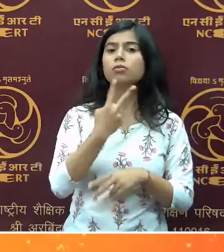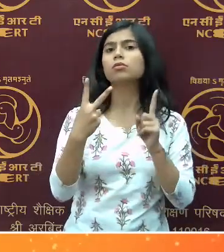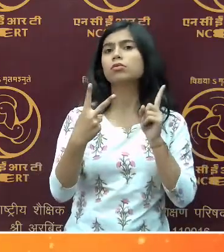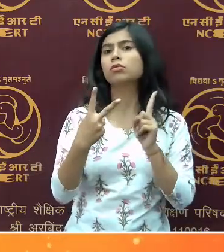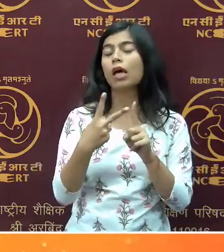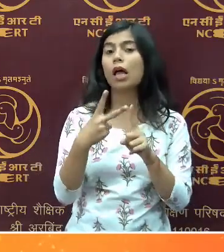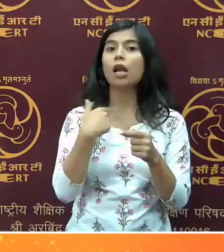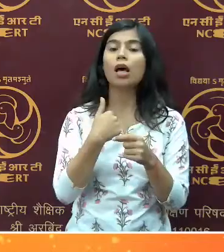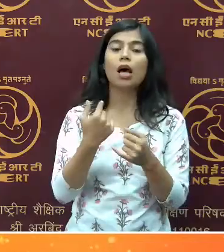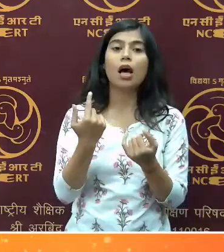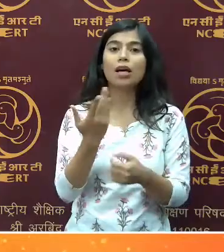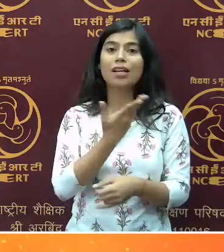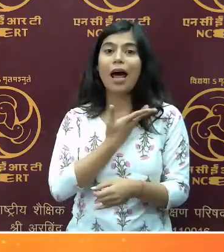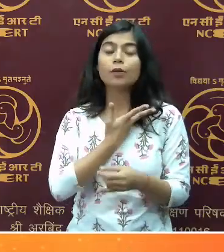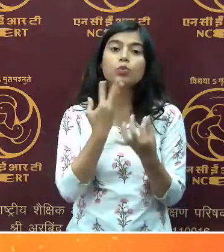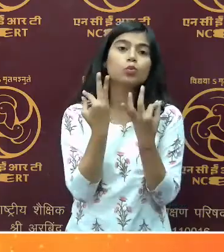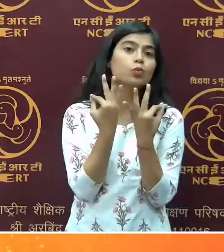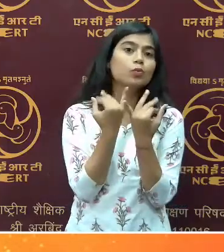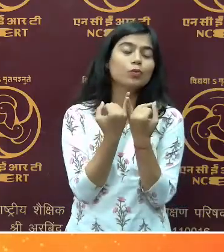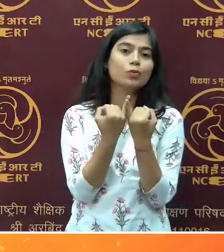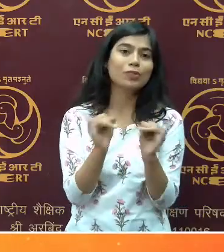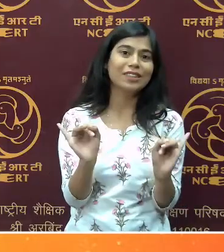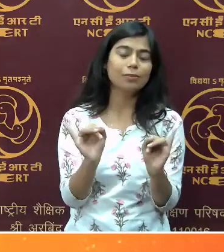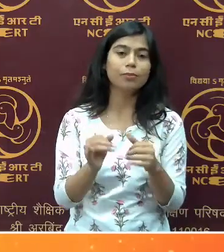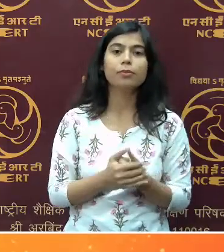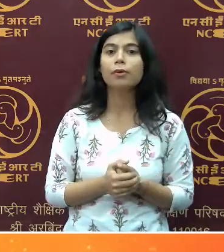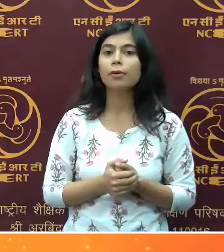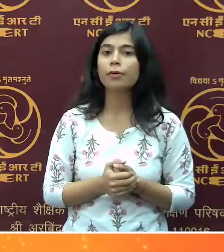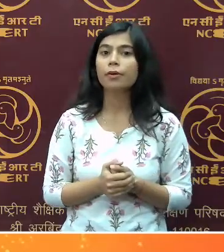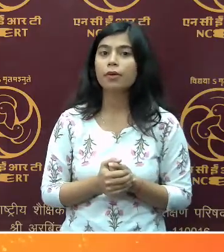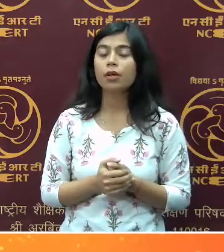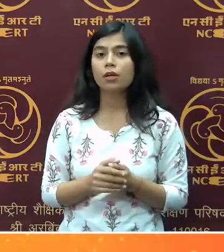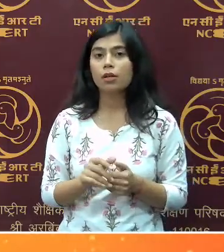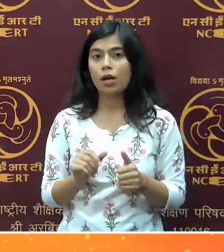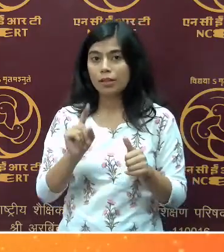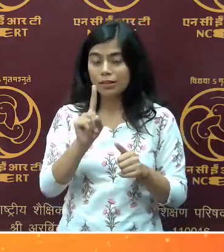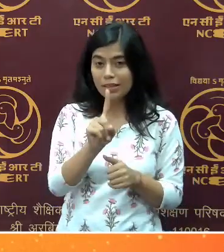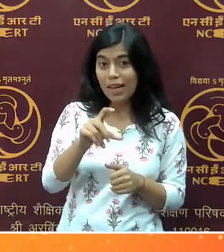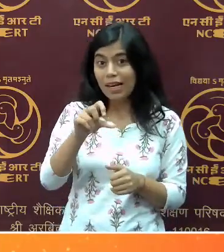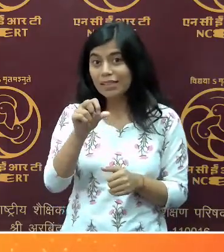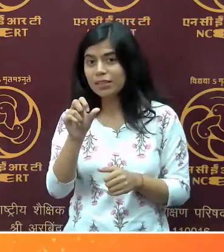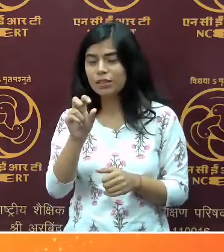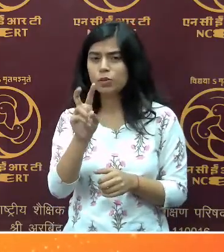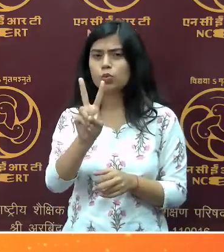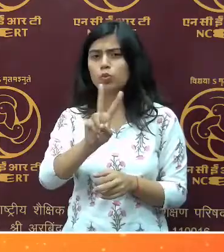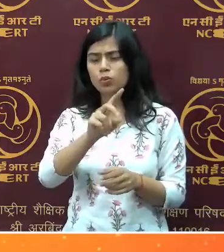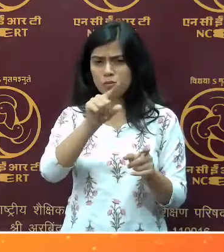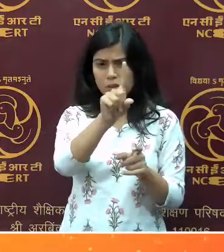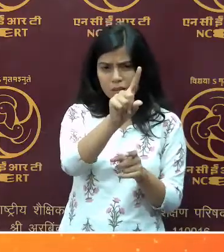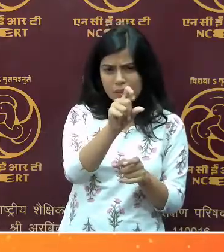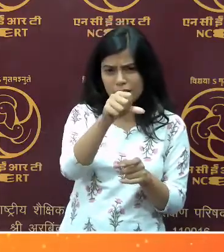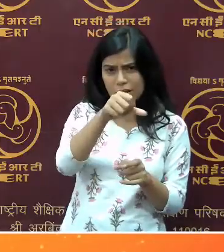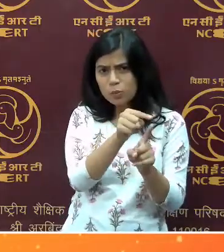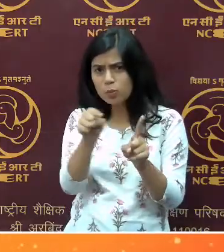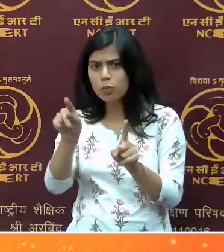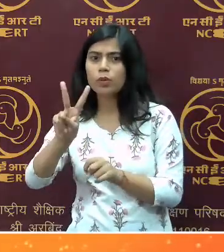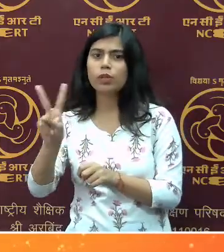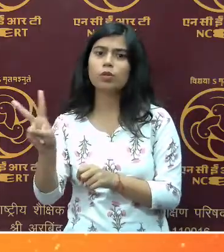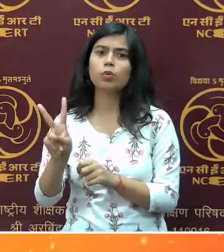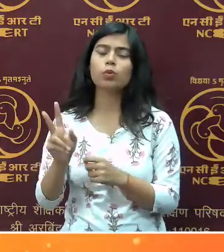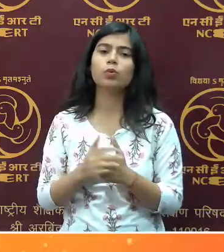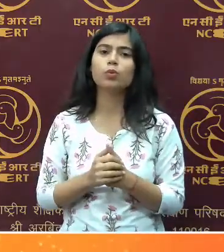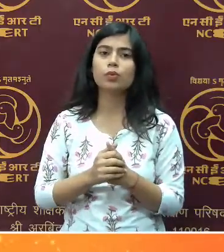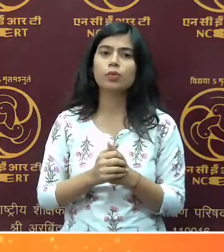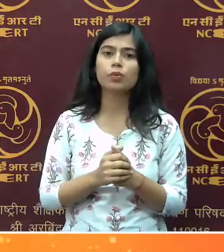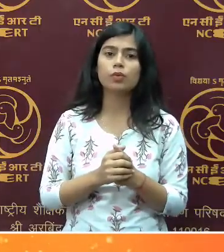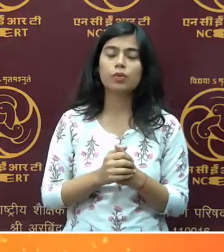to freedom. It reads from Article 19 to Article 22. Third right is right against exploitation from Article 23